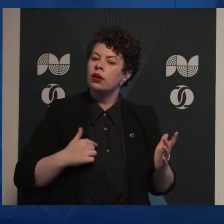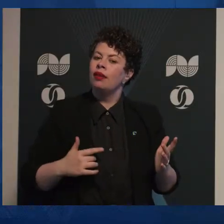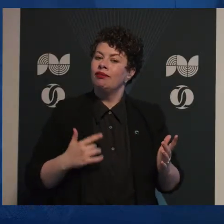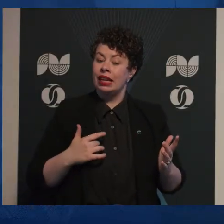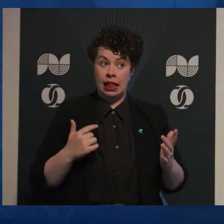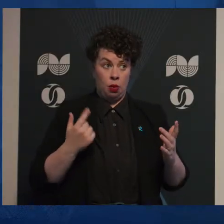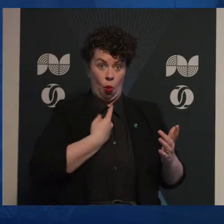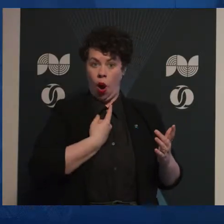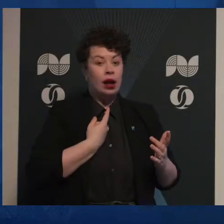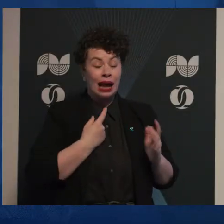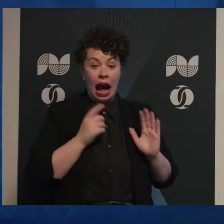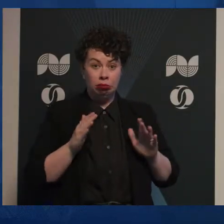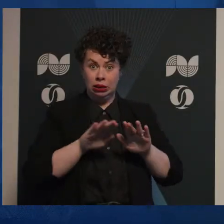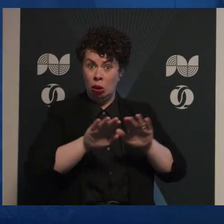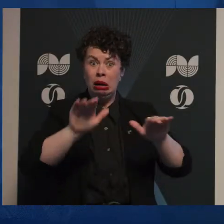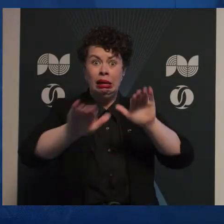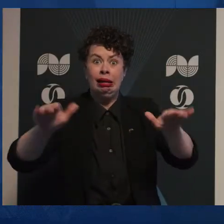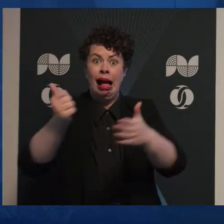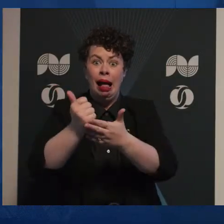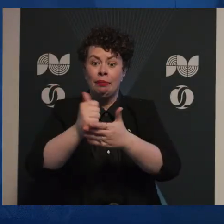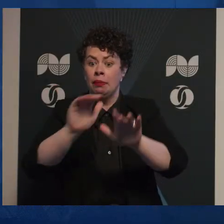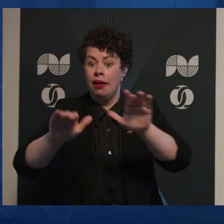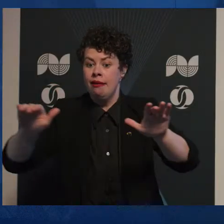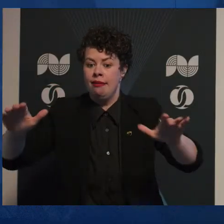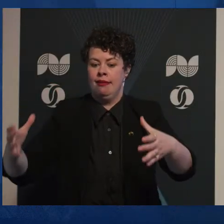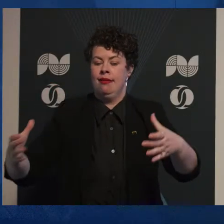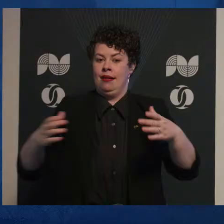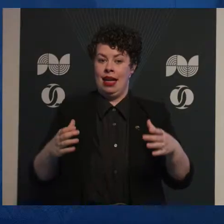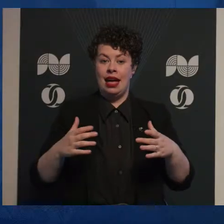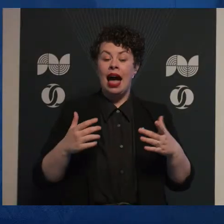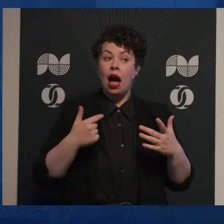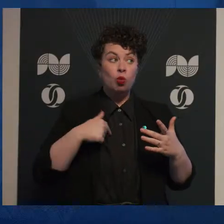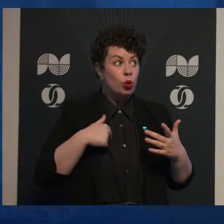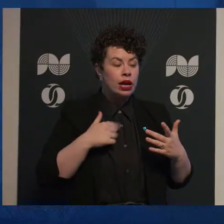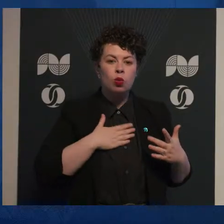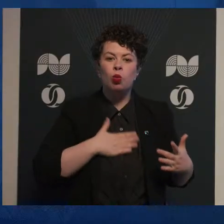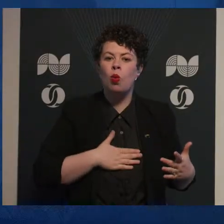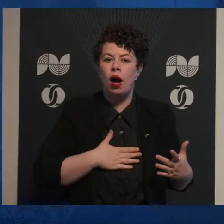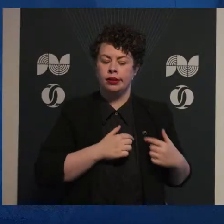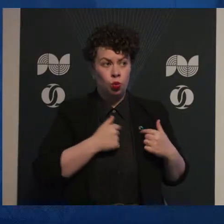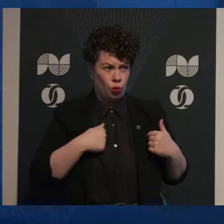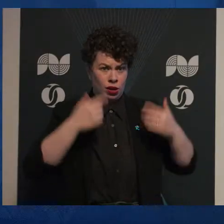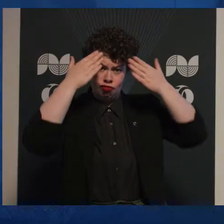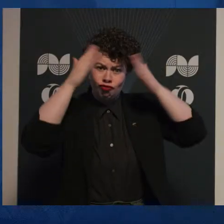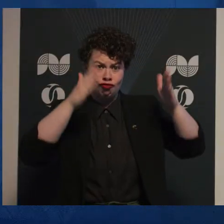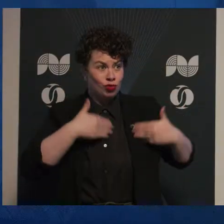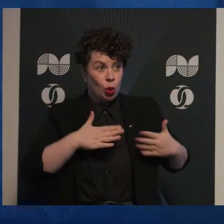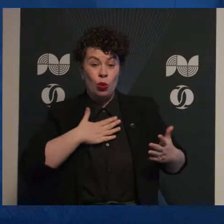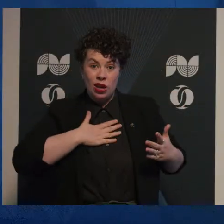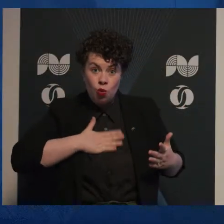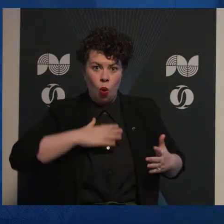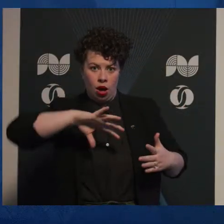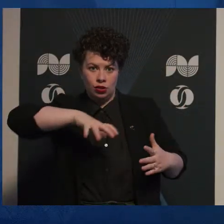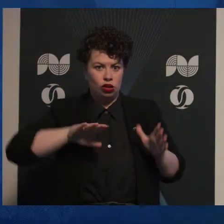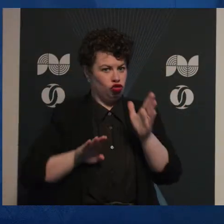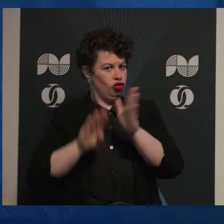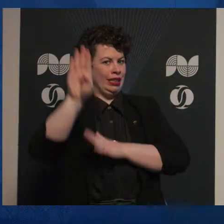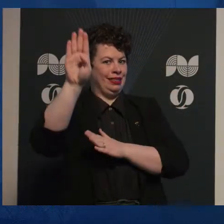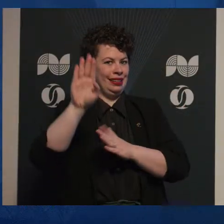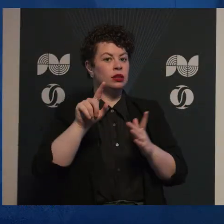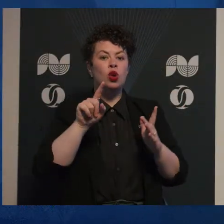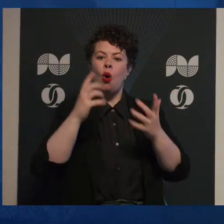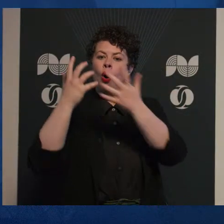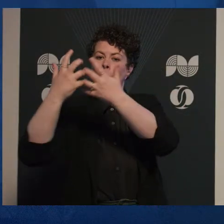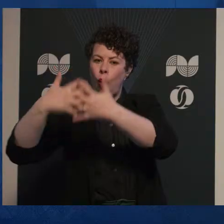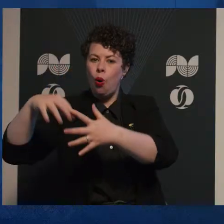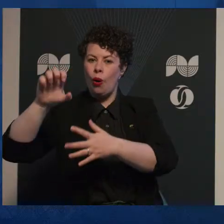help I can get. And luckily, we are a good partner. We're a willing government. We want to succeed as a country. So this is when everything is aligned.